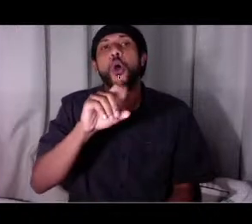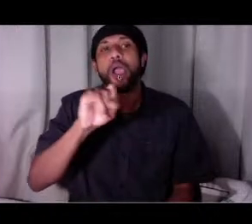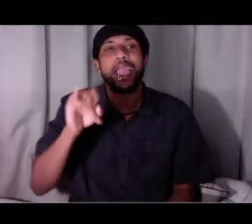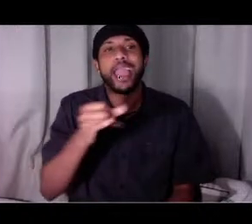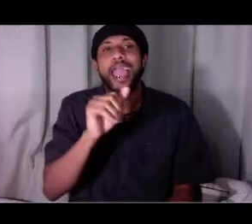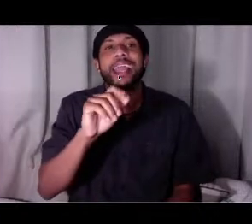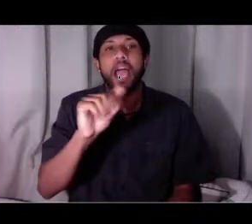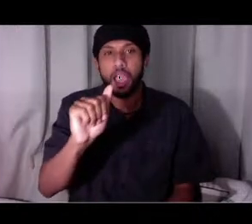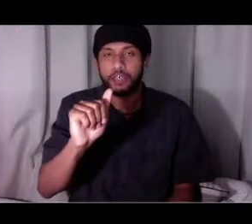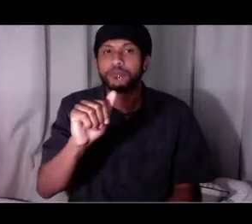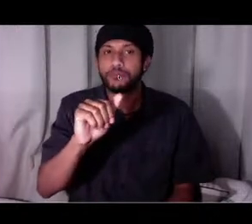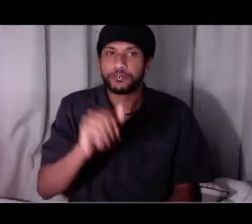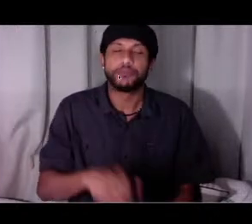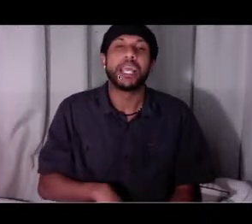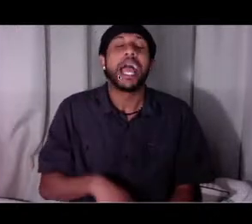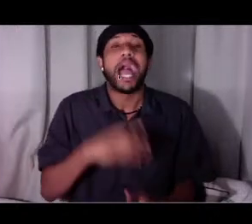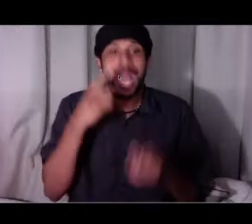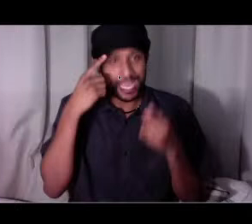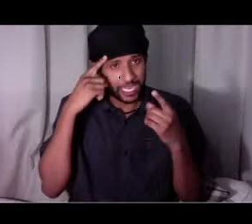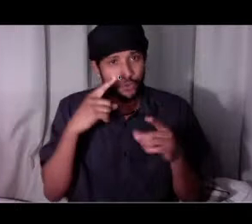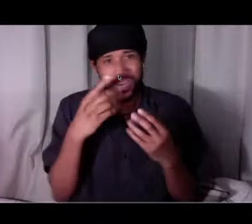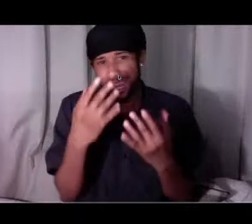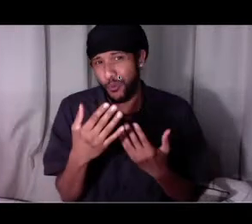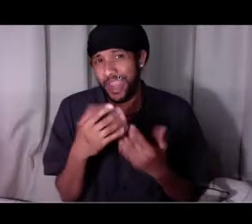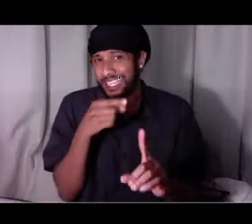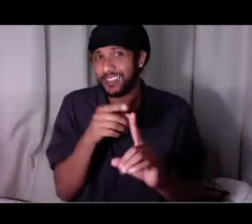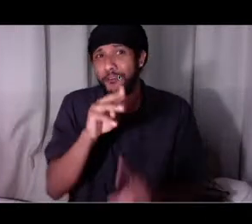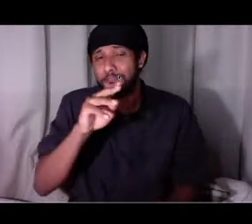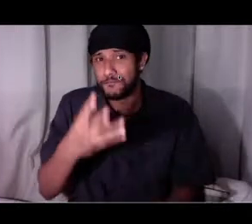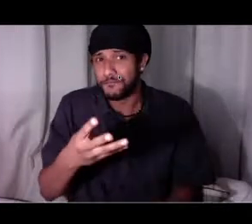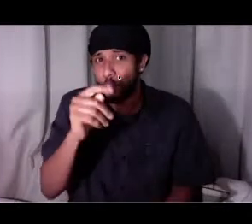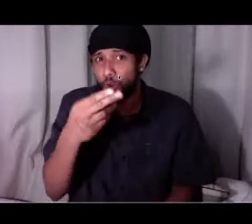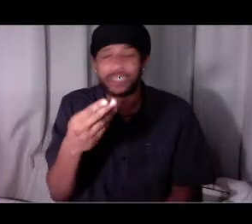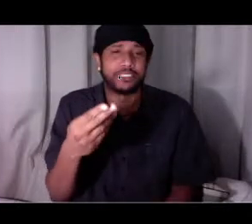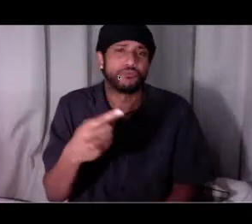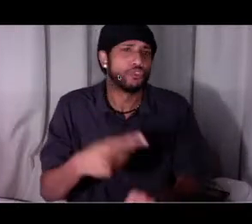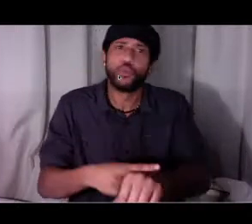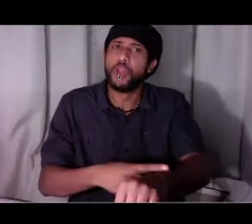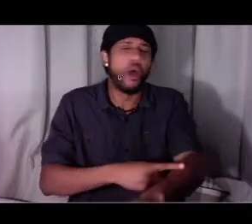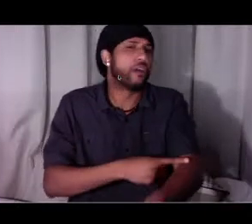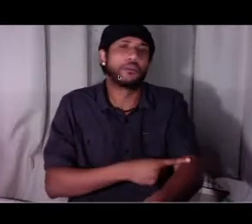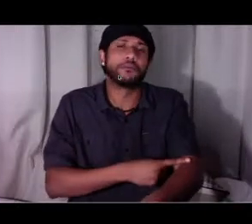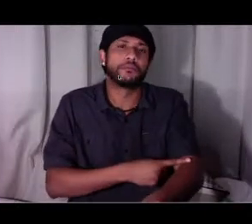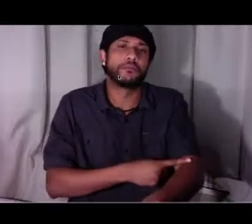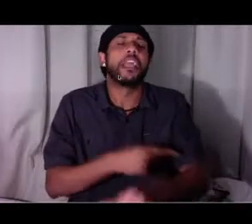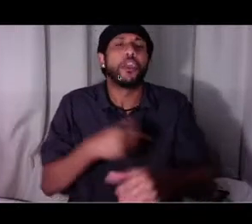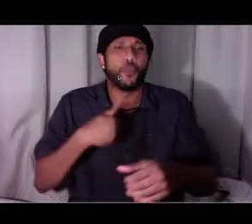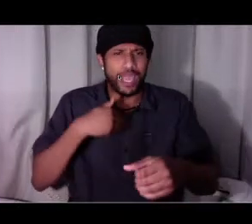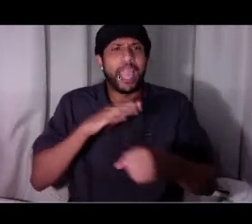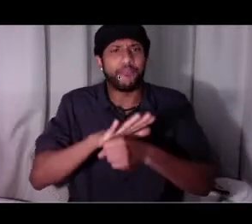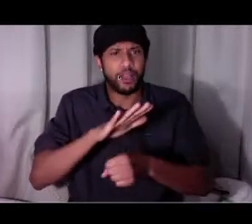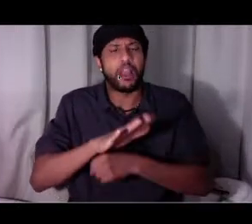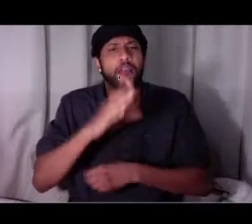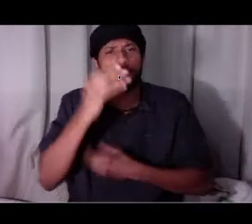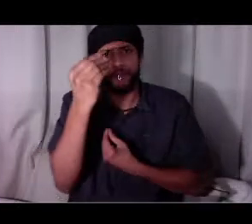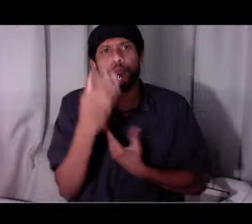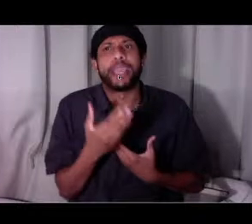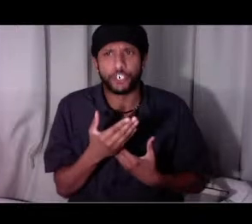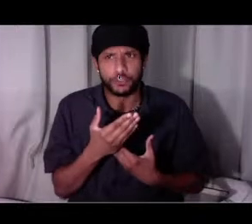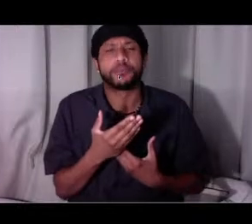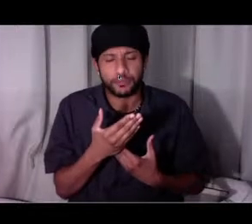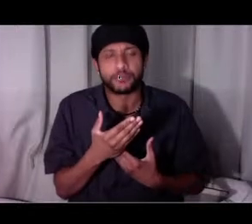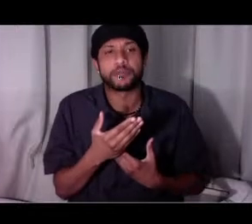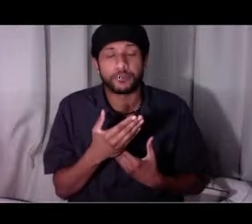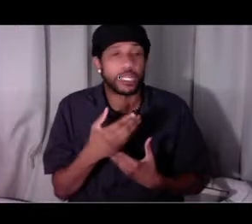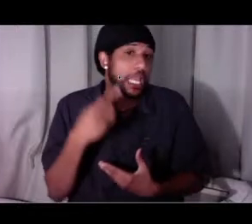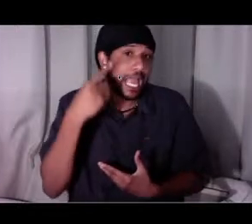agree I think uh even waiting till the fourth is too long I I think that we have enough information um I